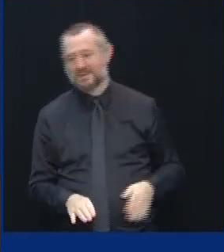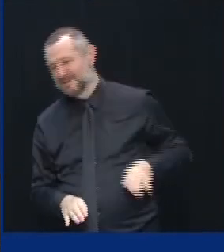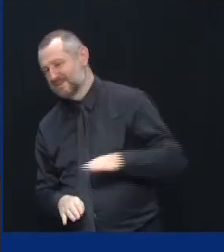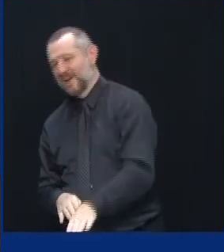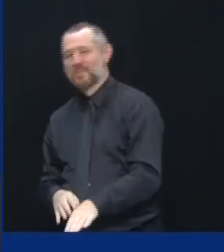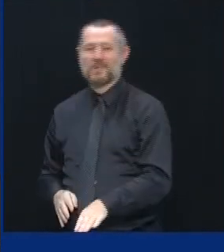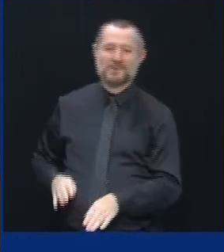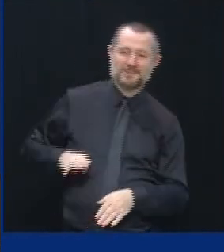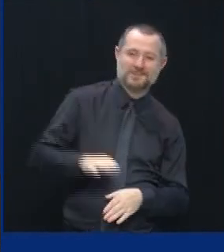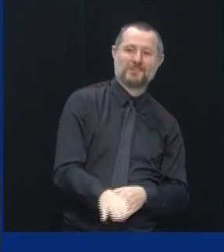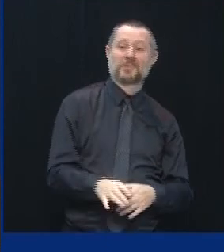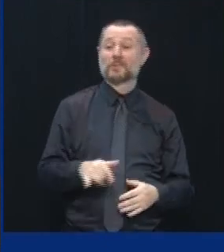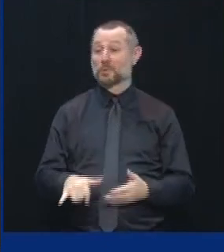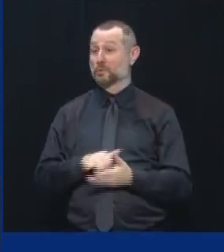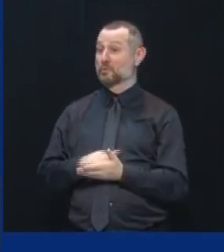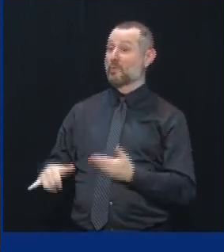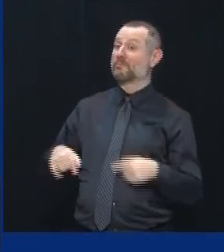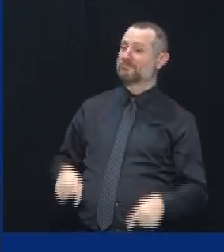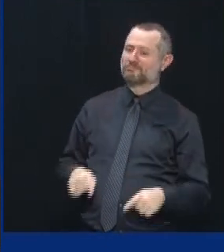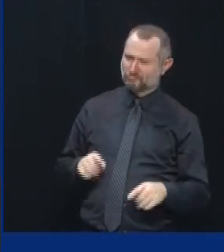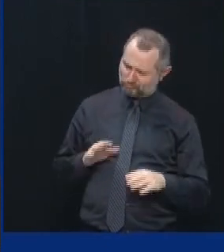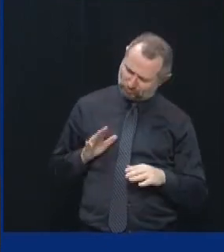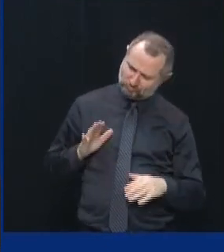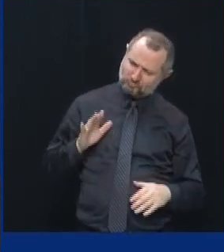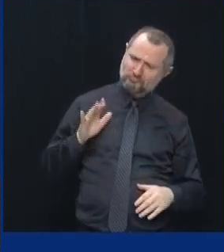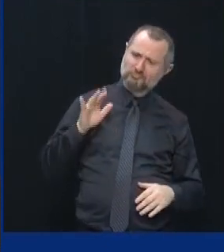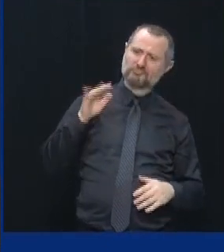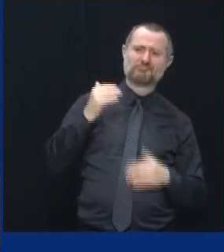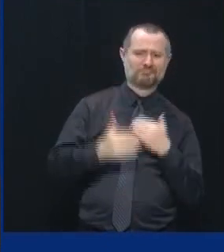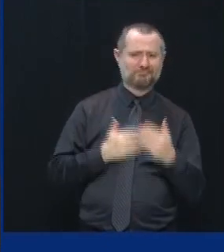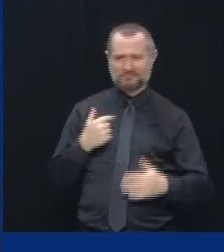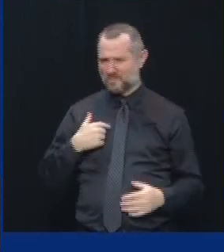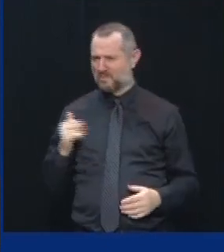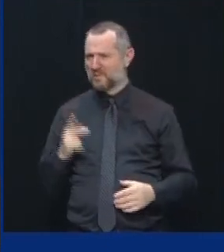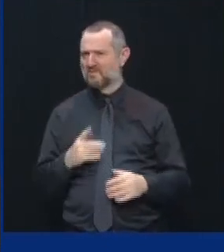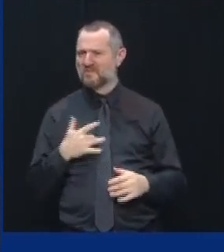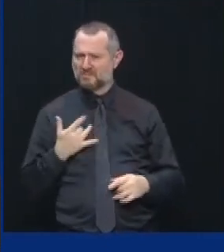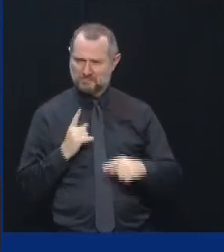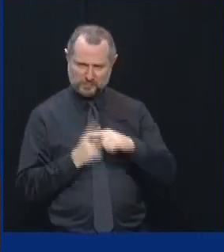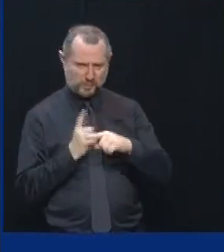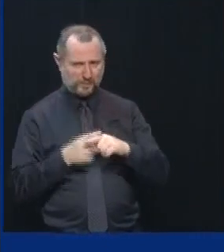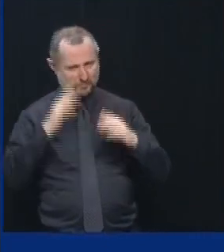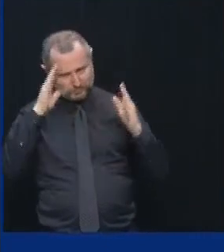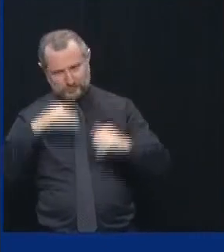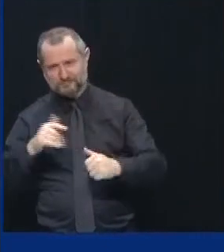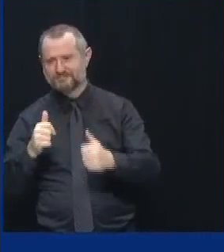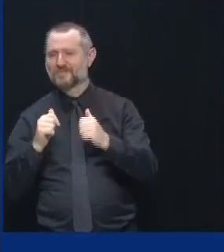And New York is on the way back. And I feel good about it, and I hope you do too. Thank you.